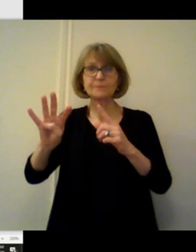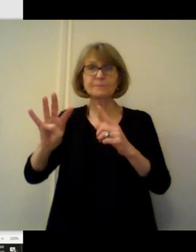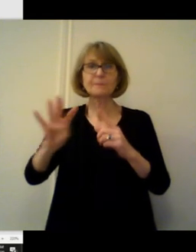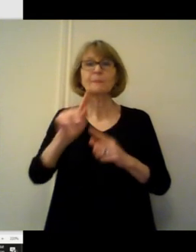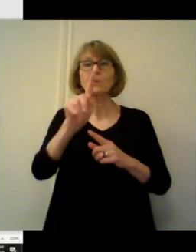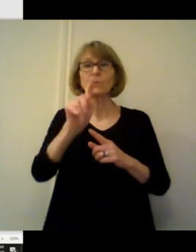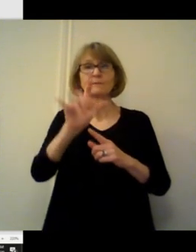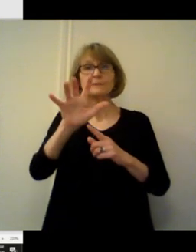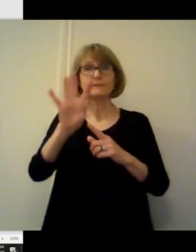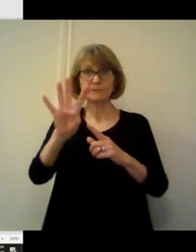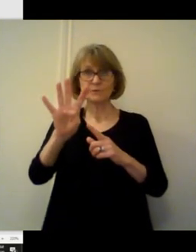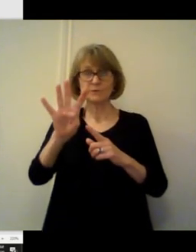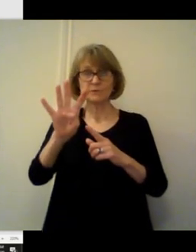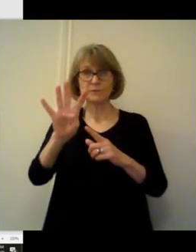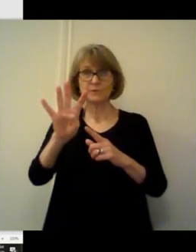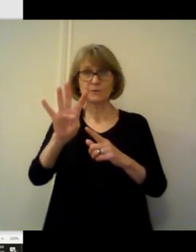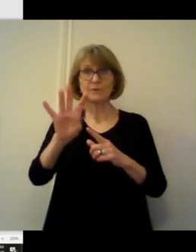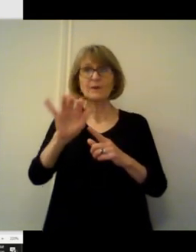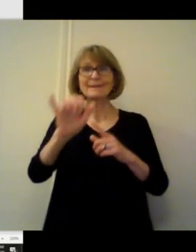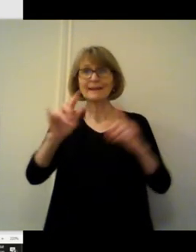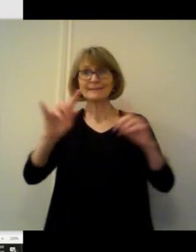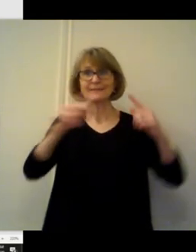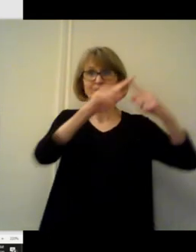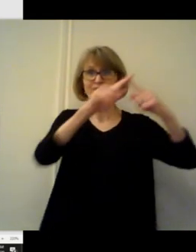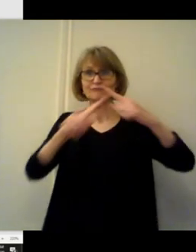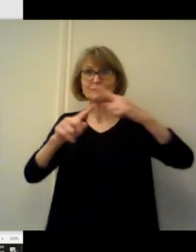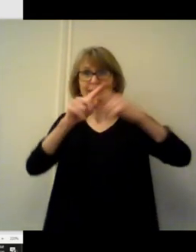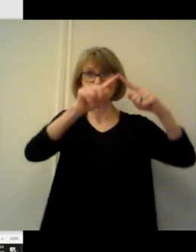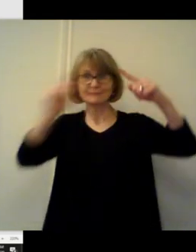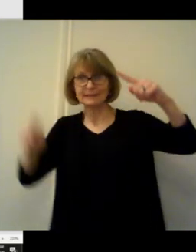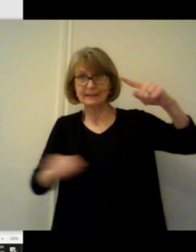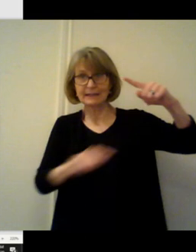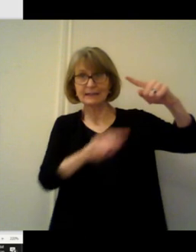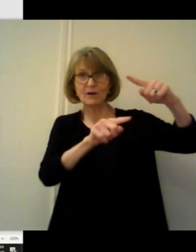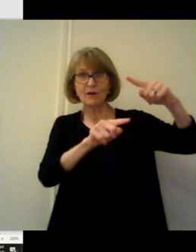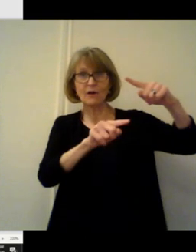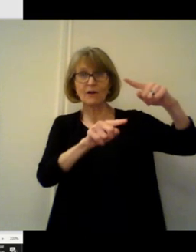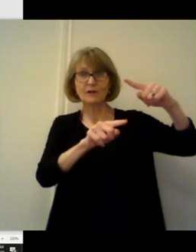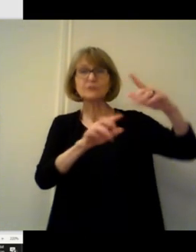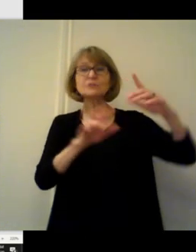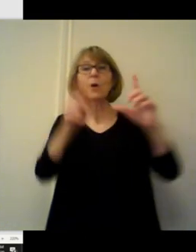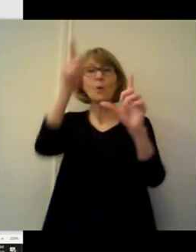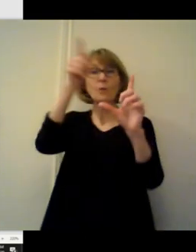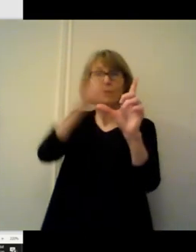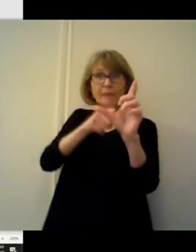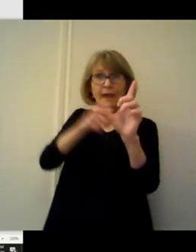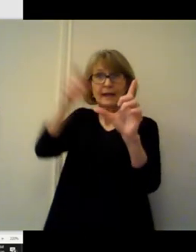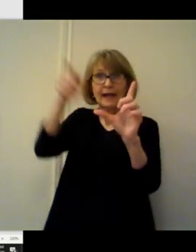154. That's the intercepted arc, 154, but the inscribed angle is half. So I need to divide it by